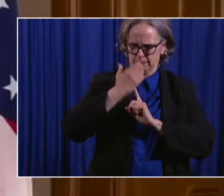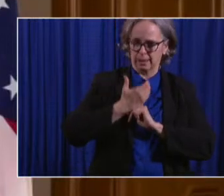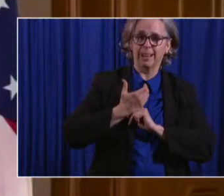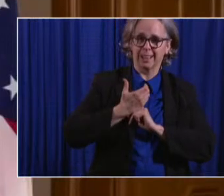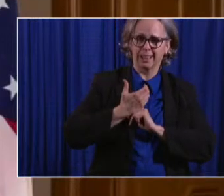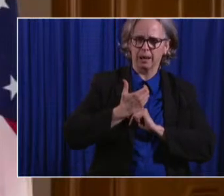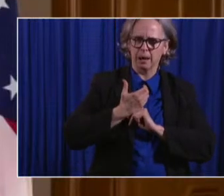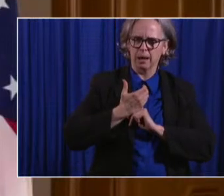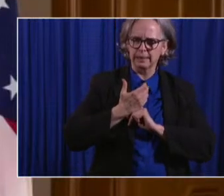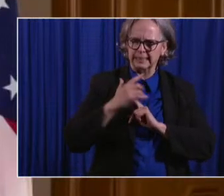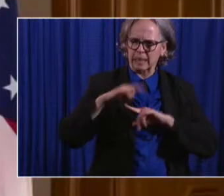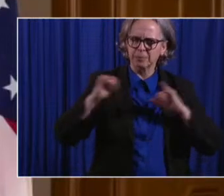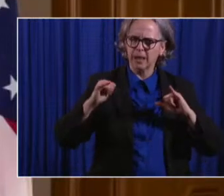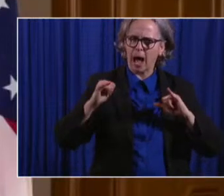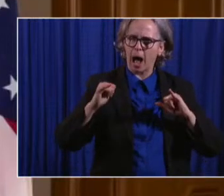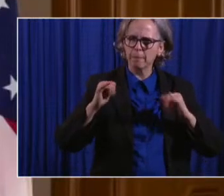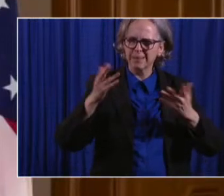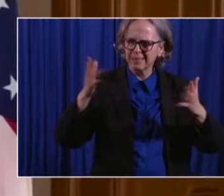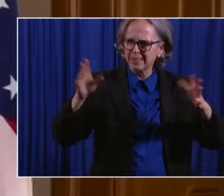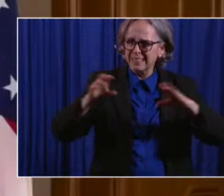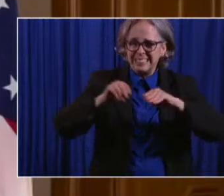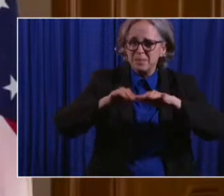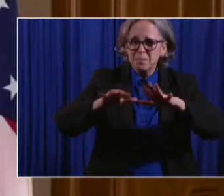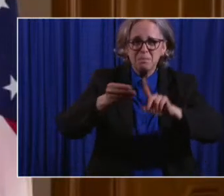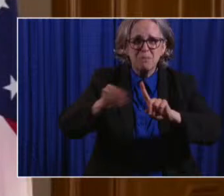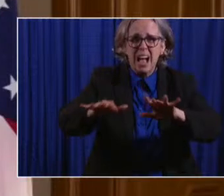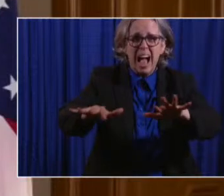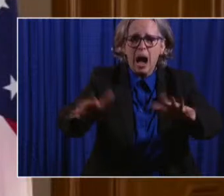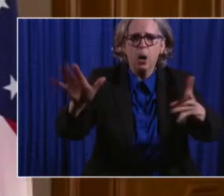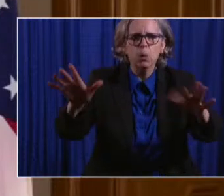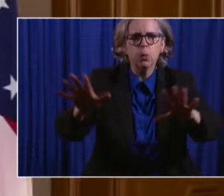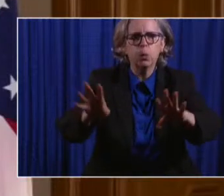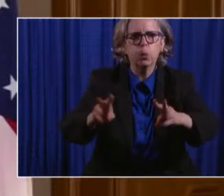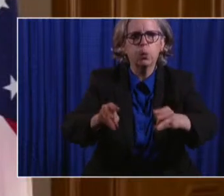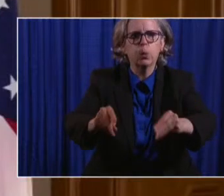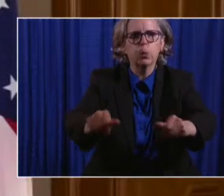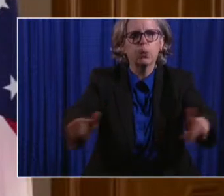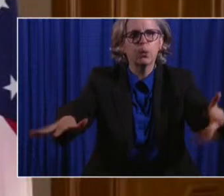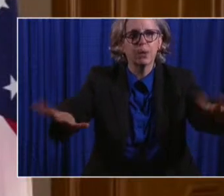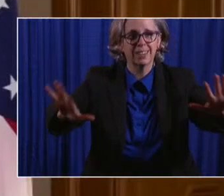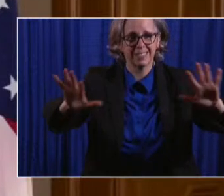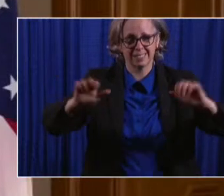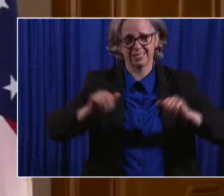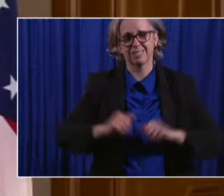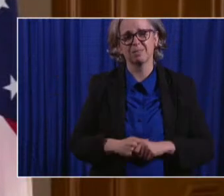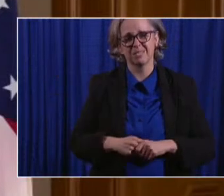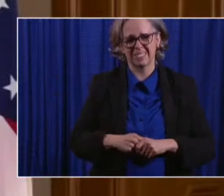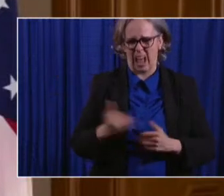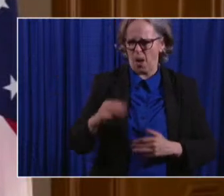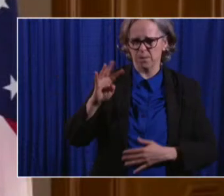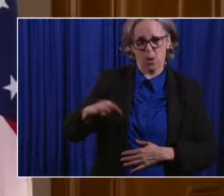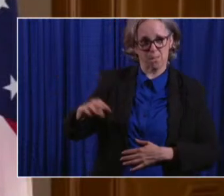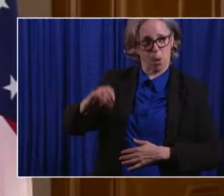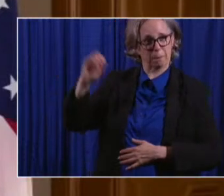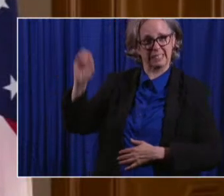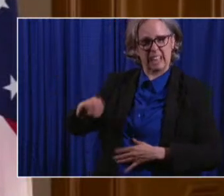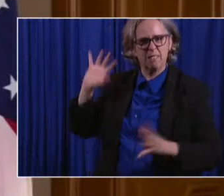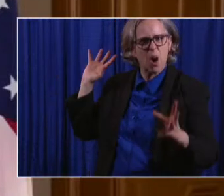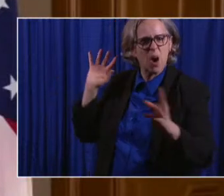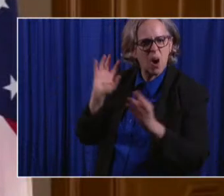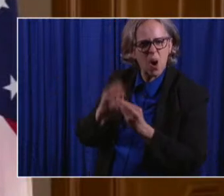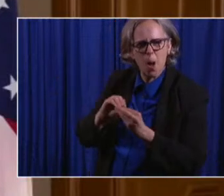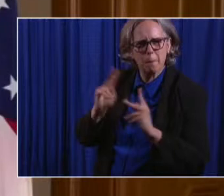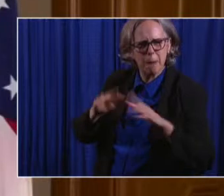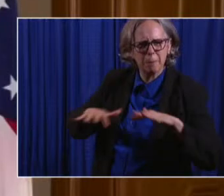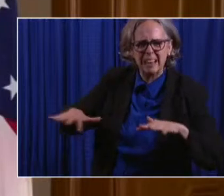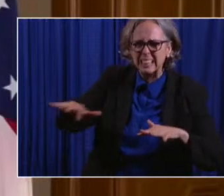so the more people, we're up to about 44% or so of the total population. We're continuing to move up. These people cannot get